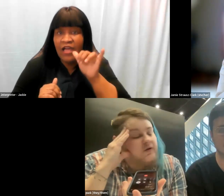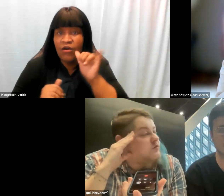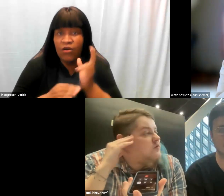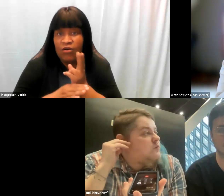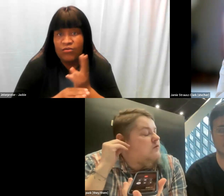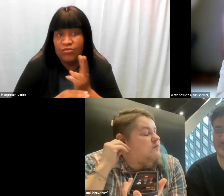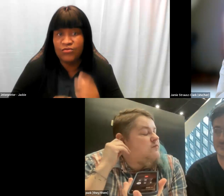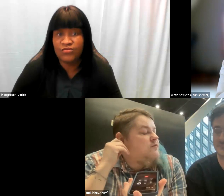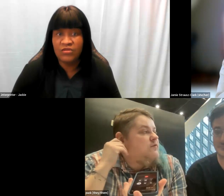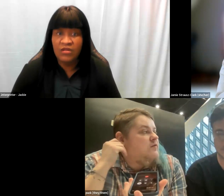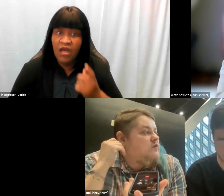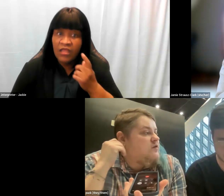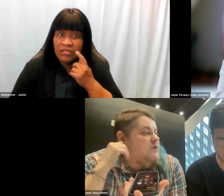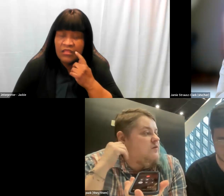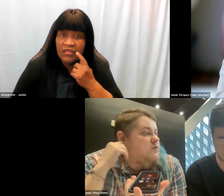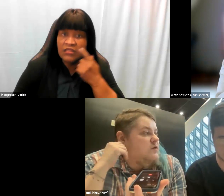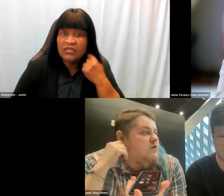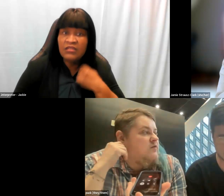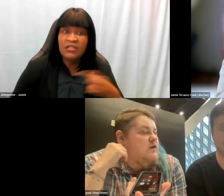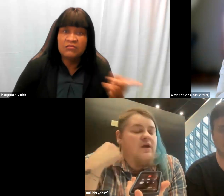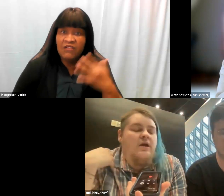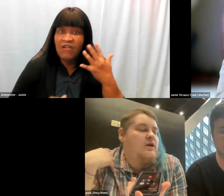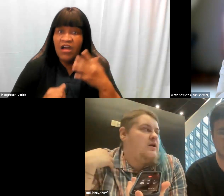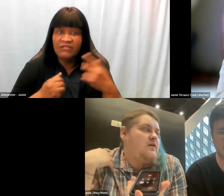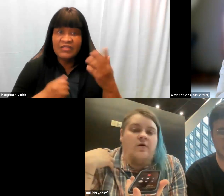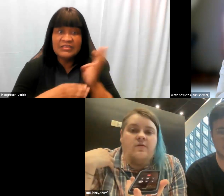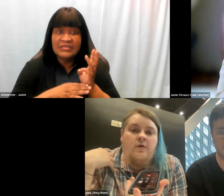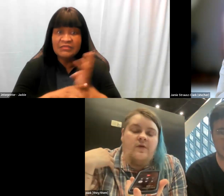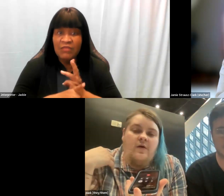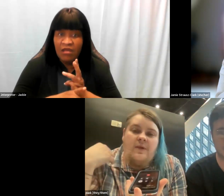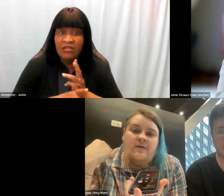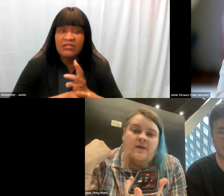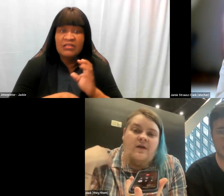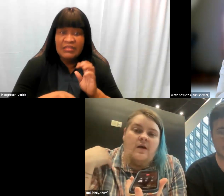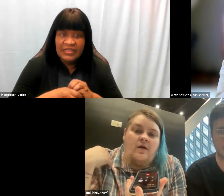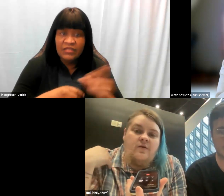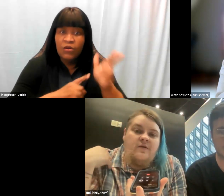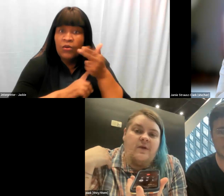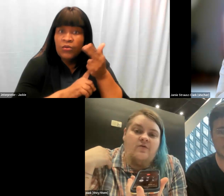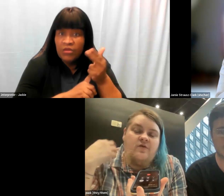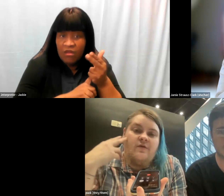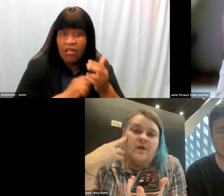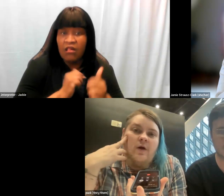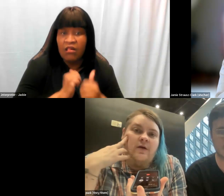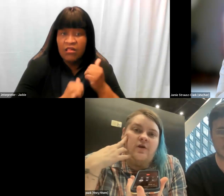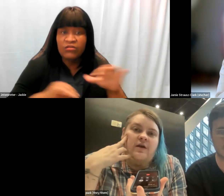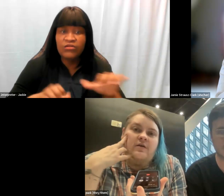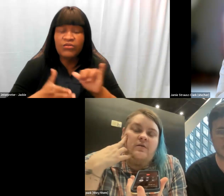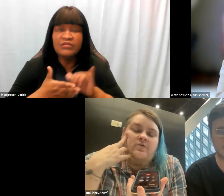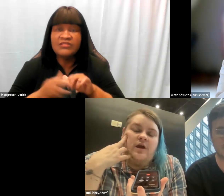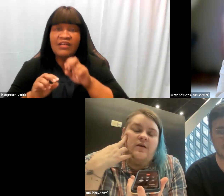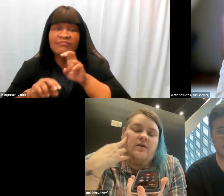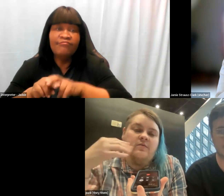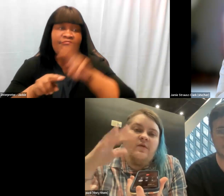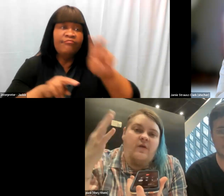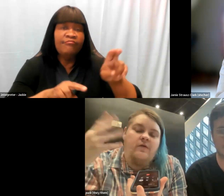We spent, gosh, it was what, 5 or 6 months with you living in an SRO hotel, mainly doing some couch surfing while he